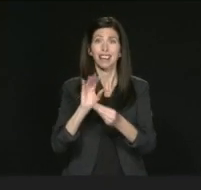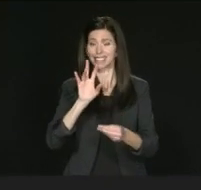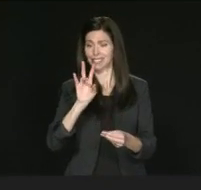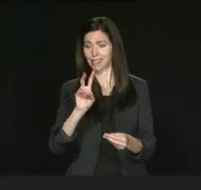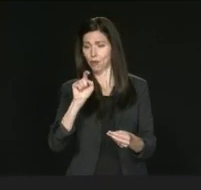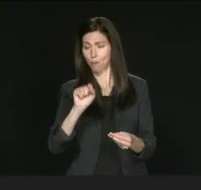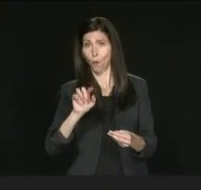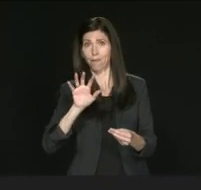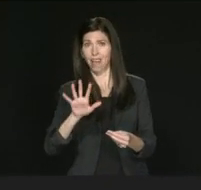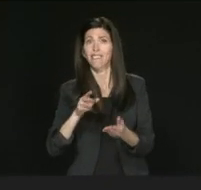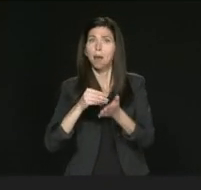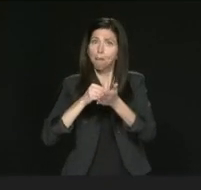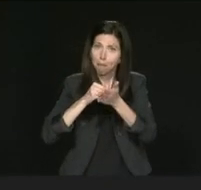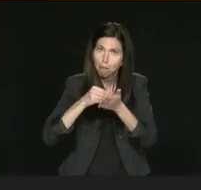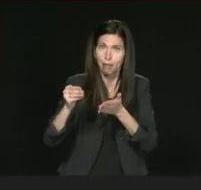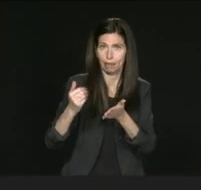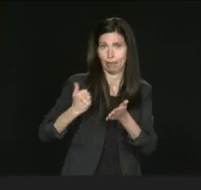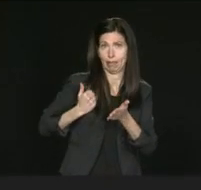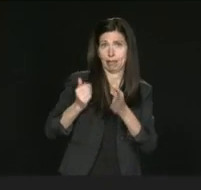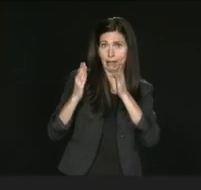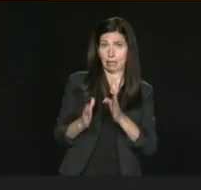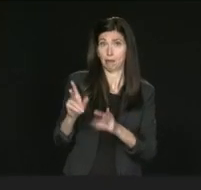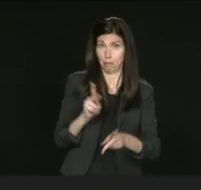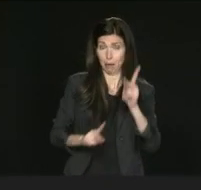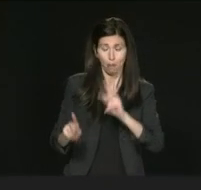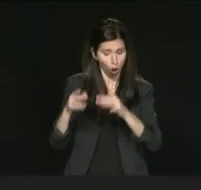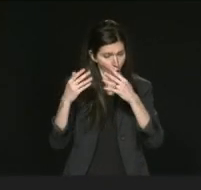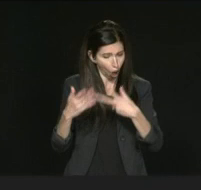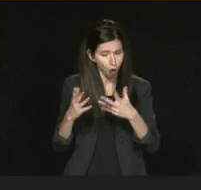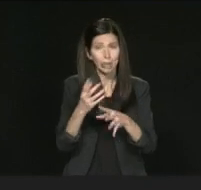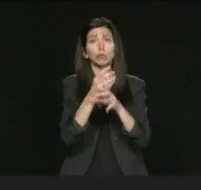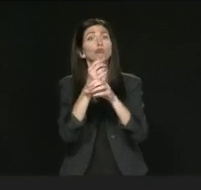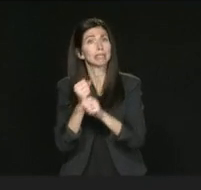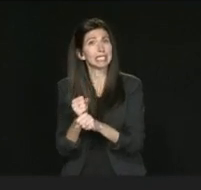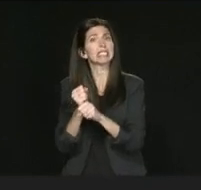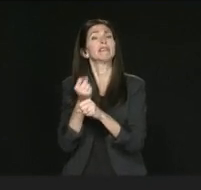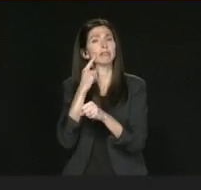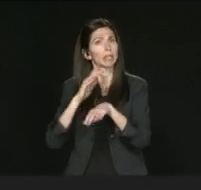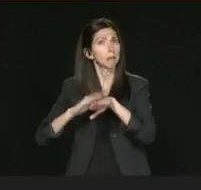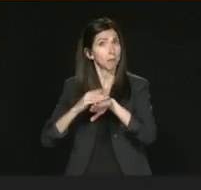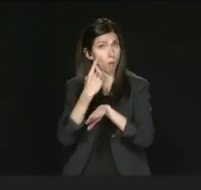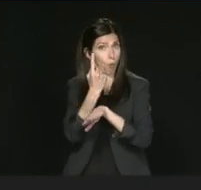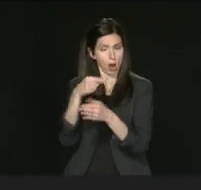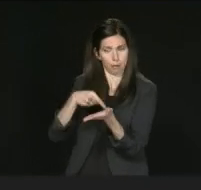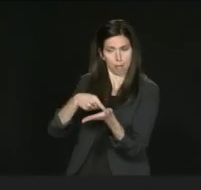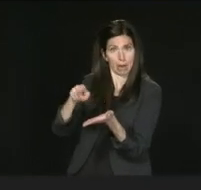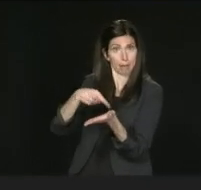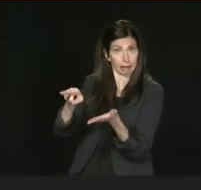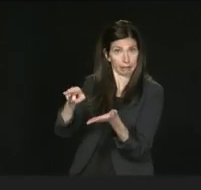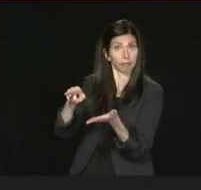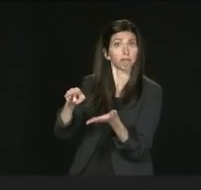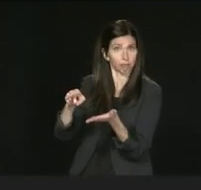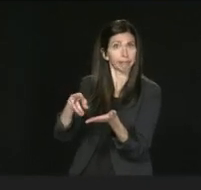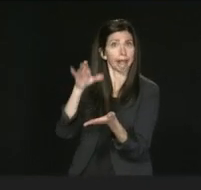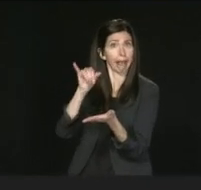received at least one payment of the benefit, for a total of 10.9 million applications.